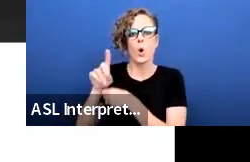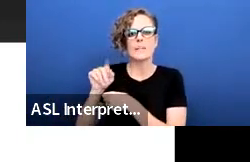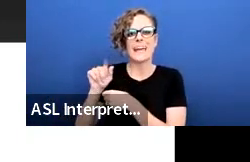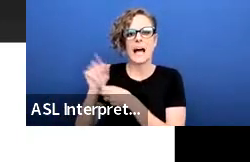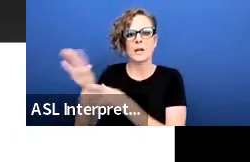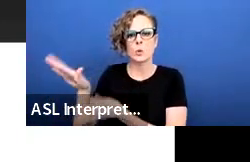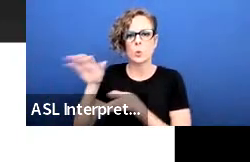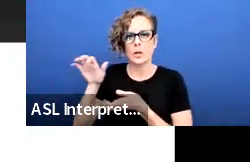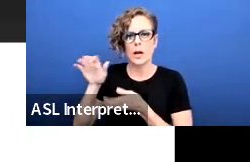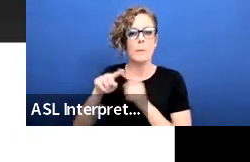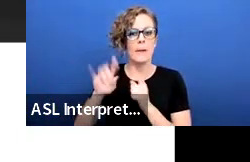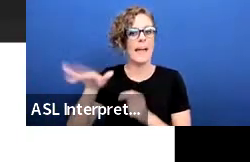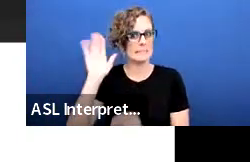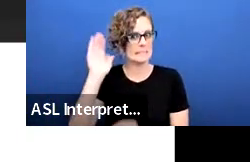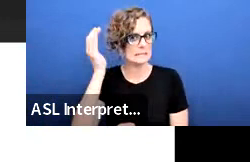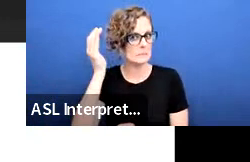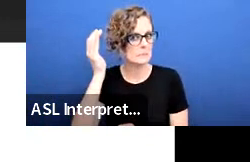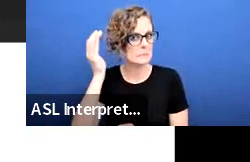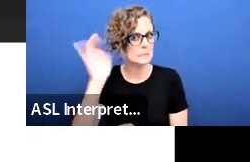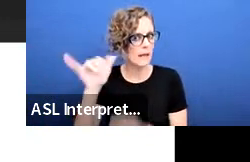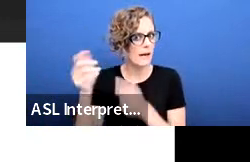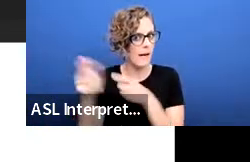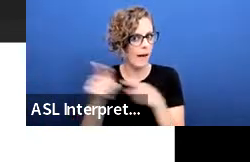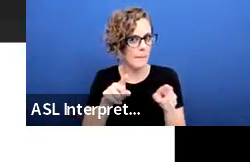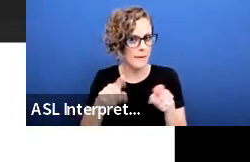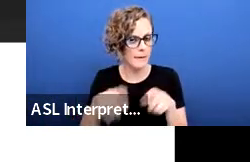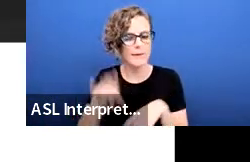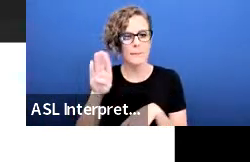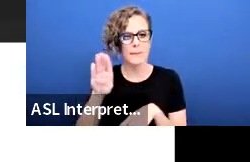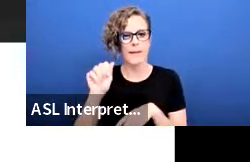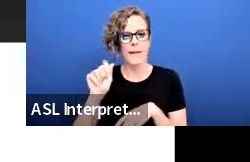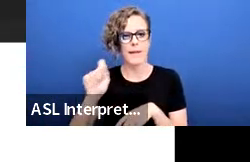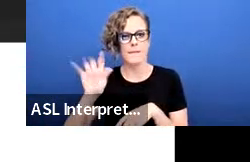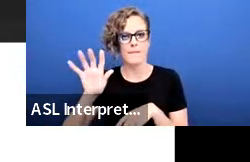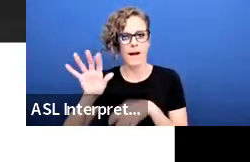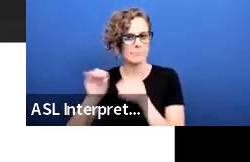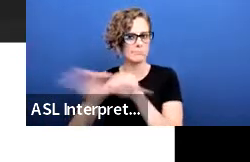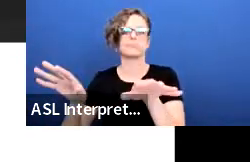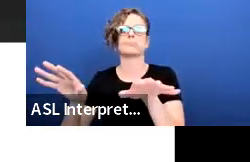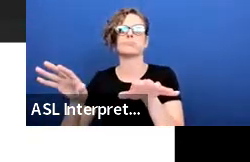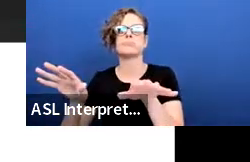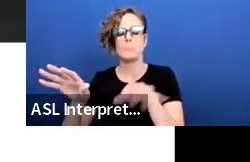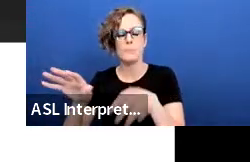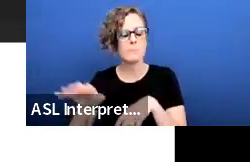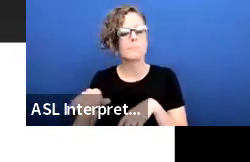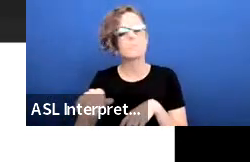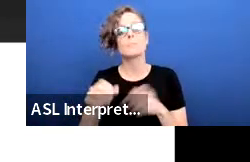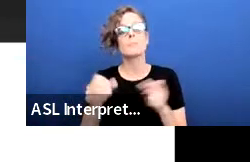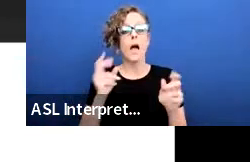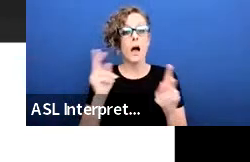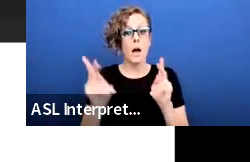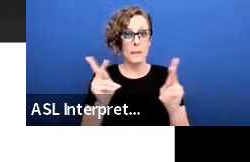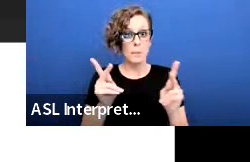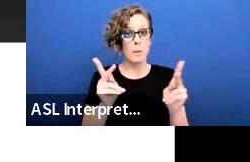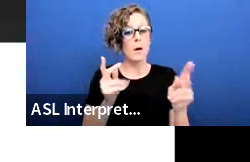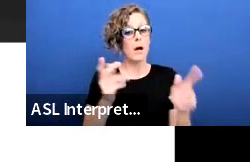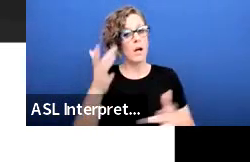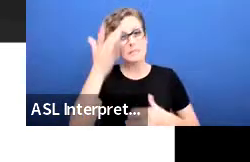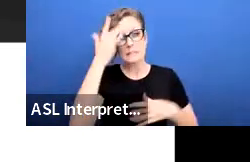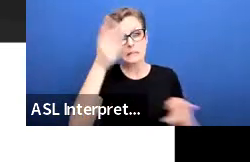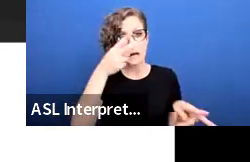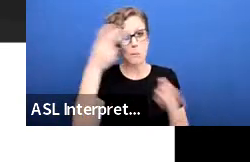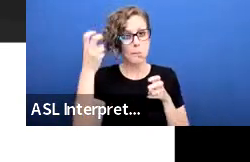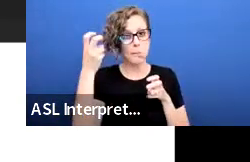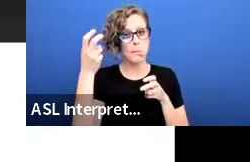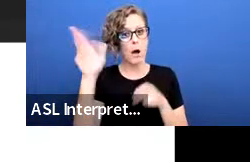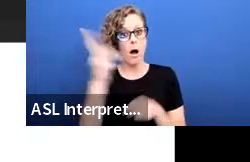does seem to be the case. We haven't yet seen as many people in the hospital as we have seen